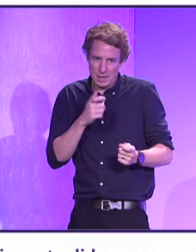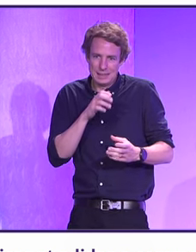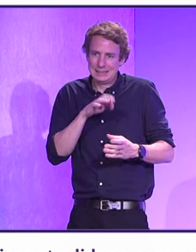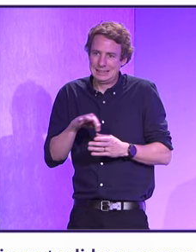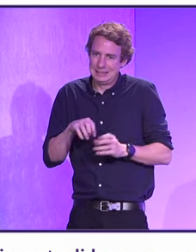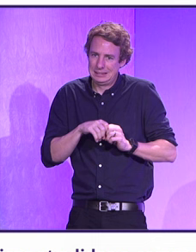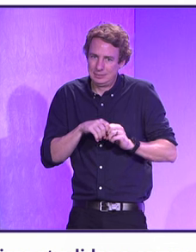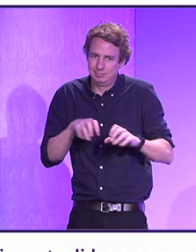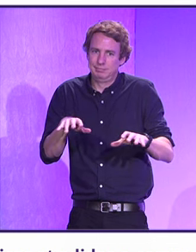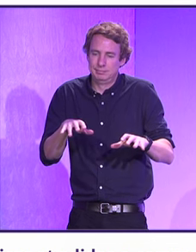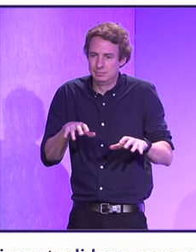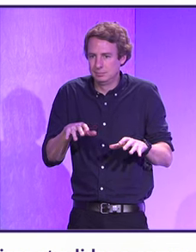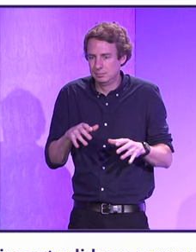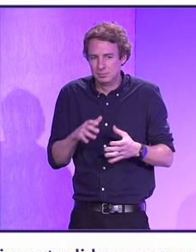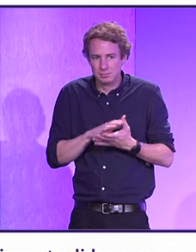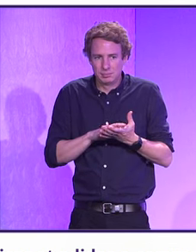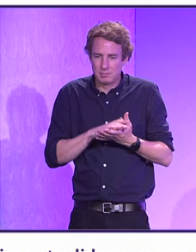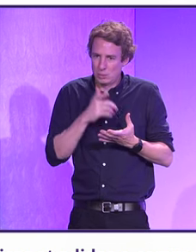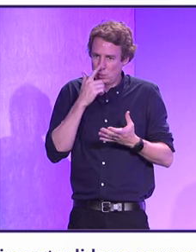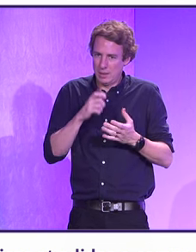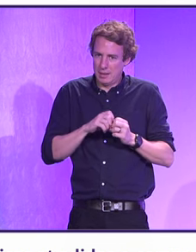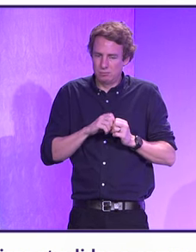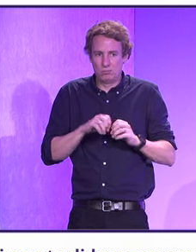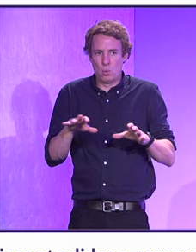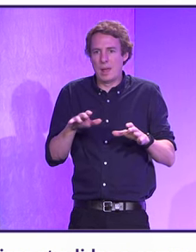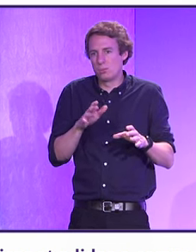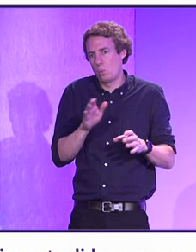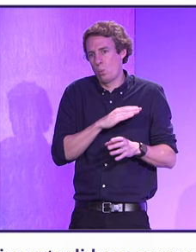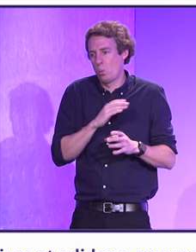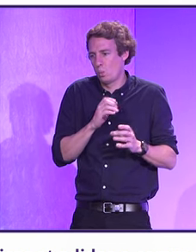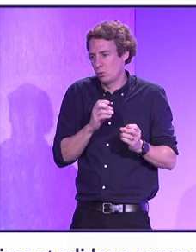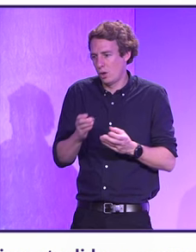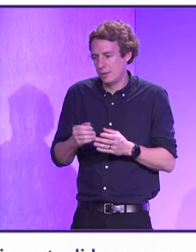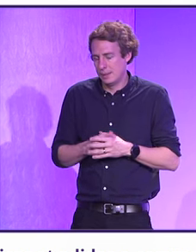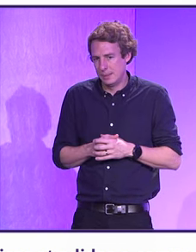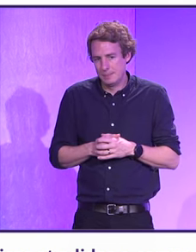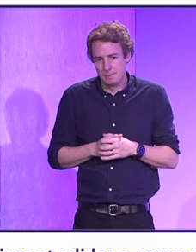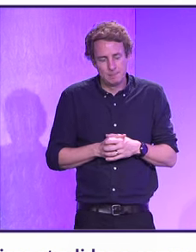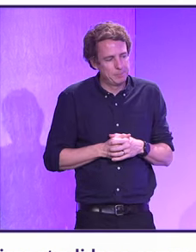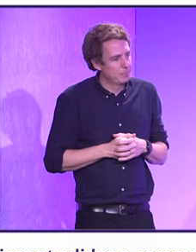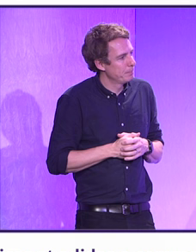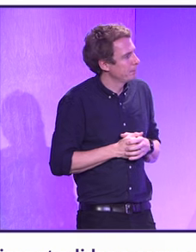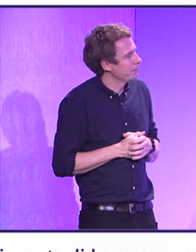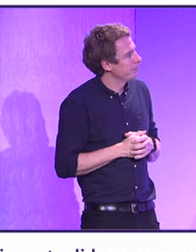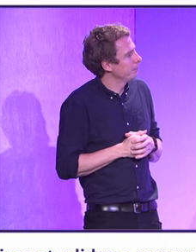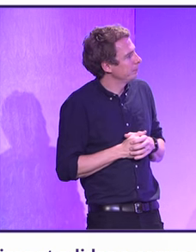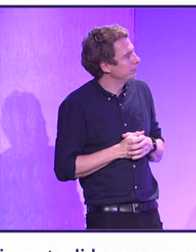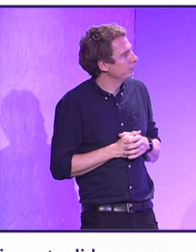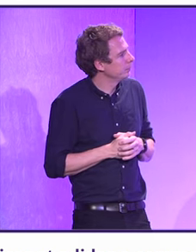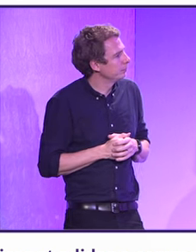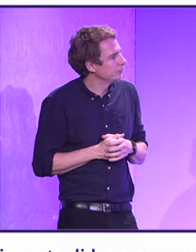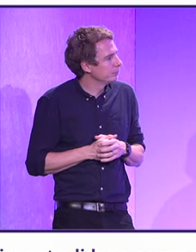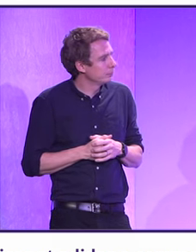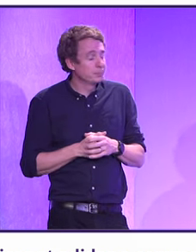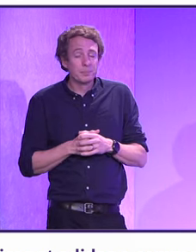then with annotations, we have that implemented across all the ingresses. And yeah, we like, as